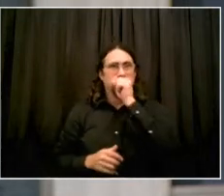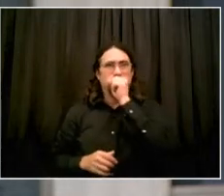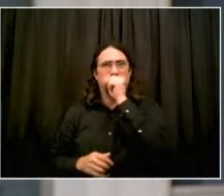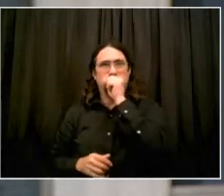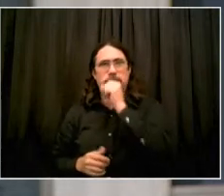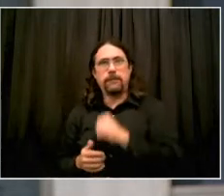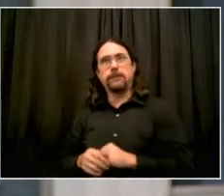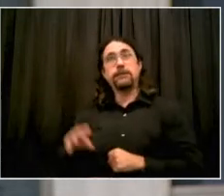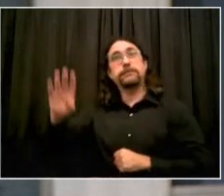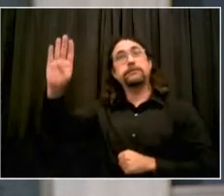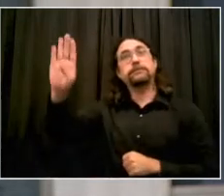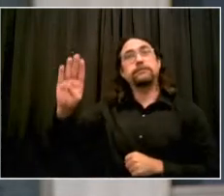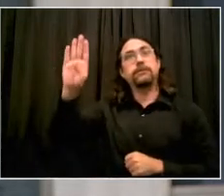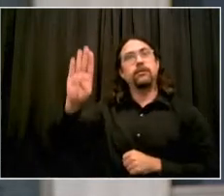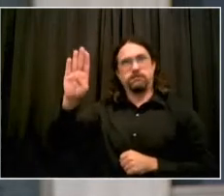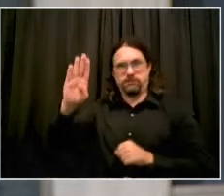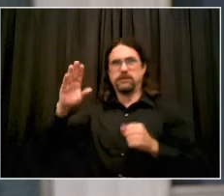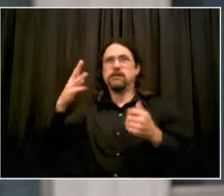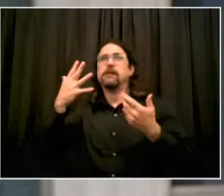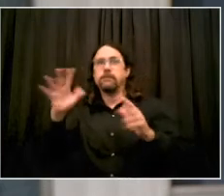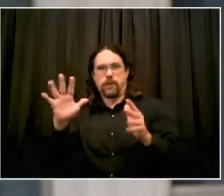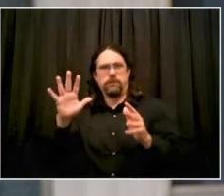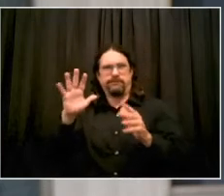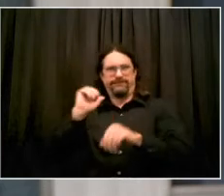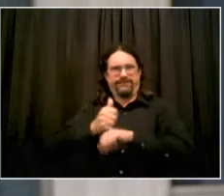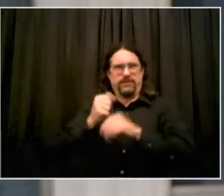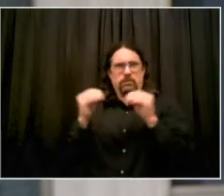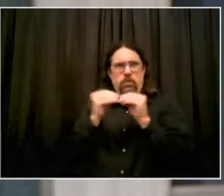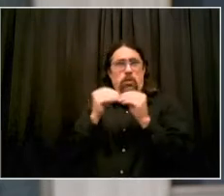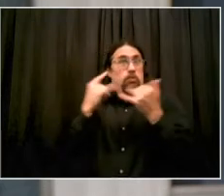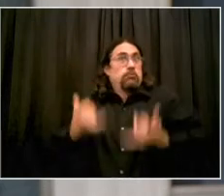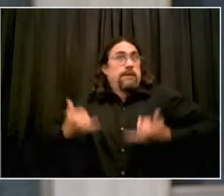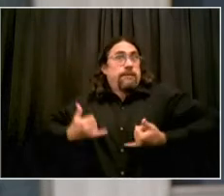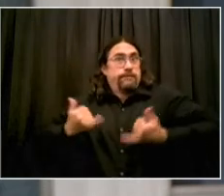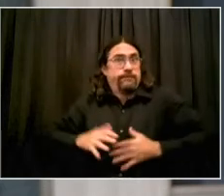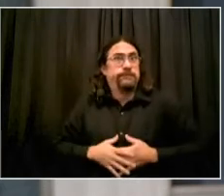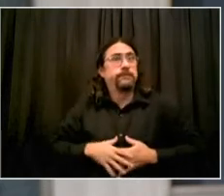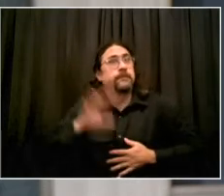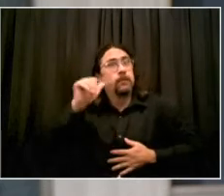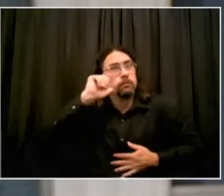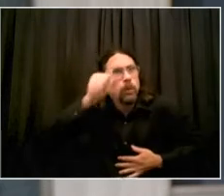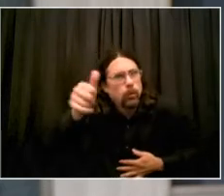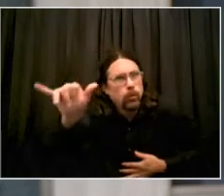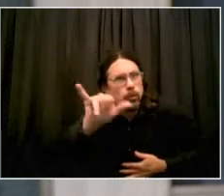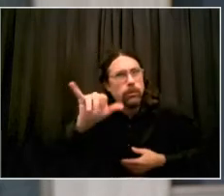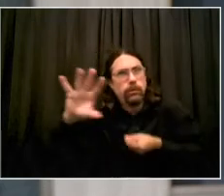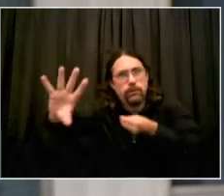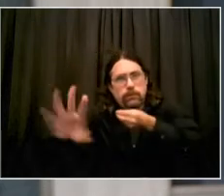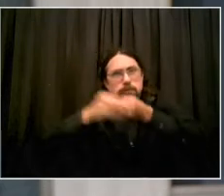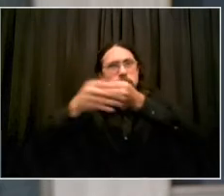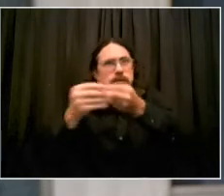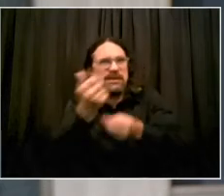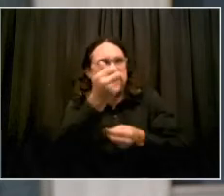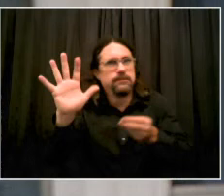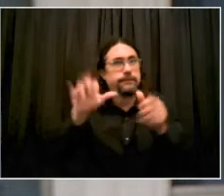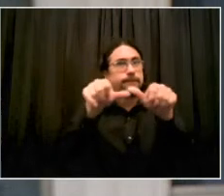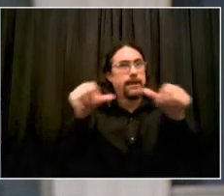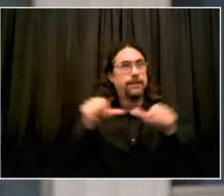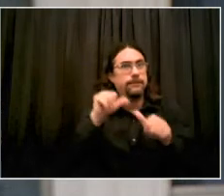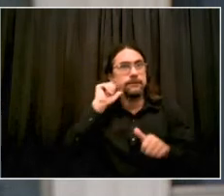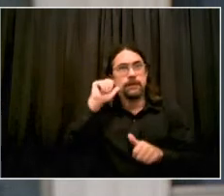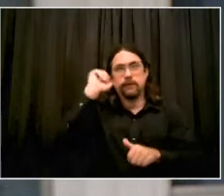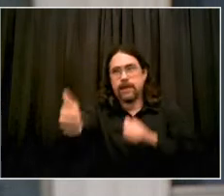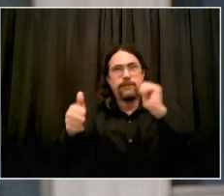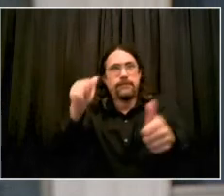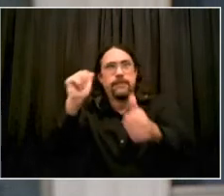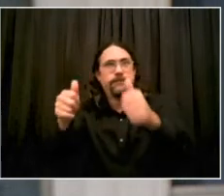Orthodox communities. We're also adding rapid testing capacity at 3 of our health and hospital locations, 1 in Queens